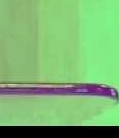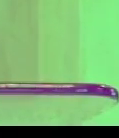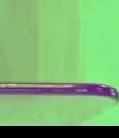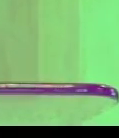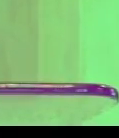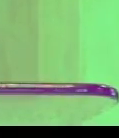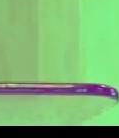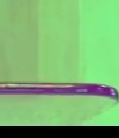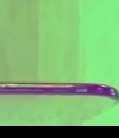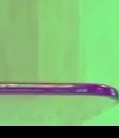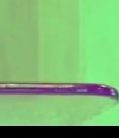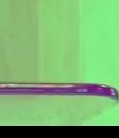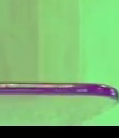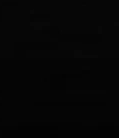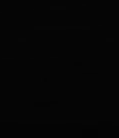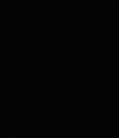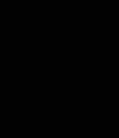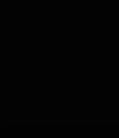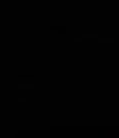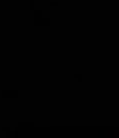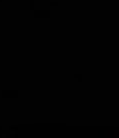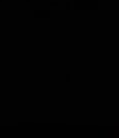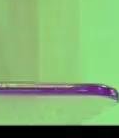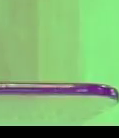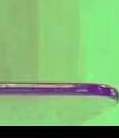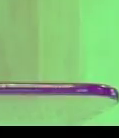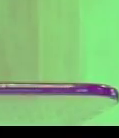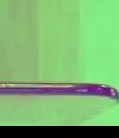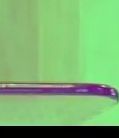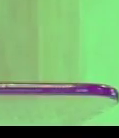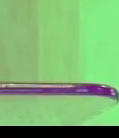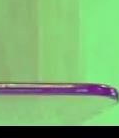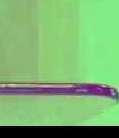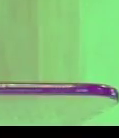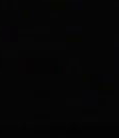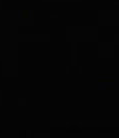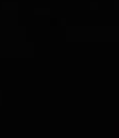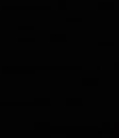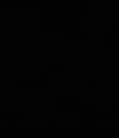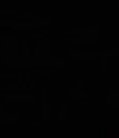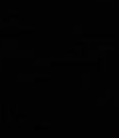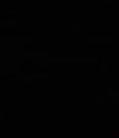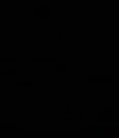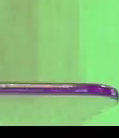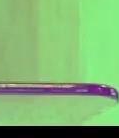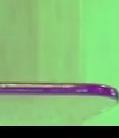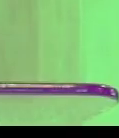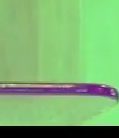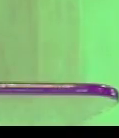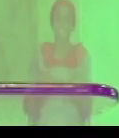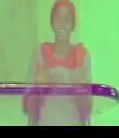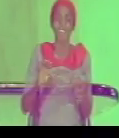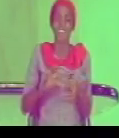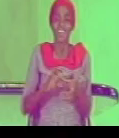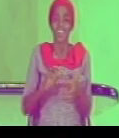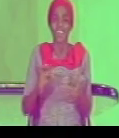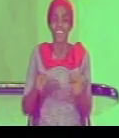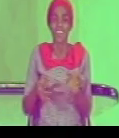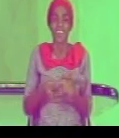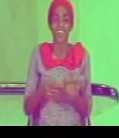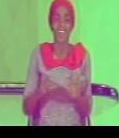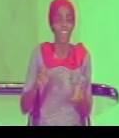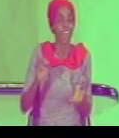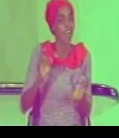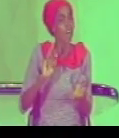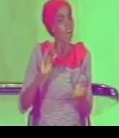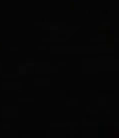I can see the finger of God rewriting my story, my story, my